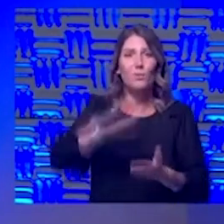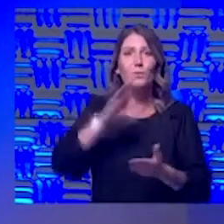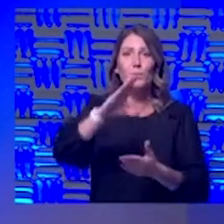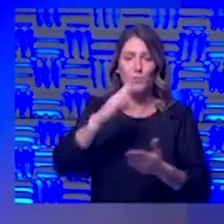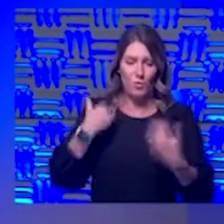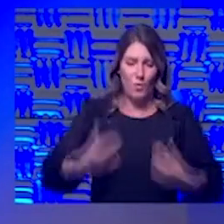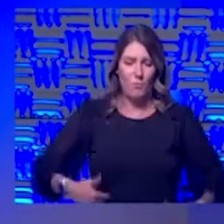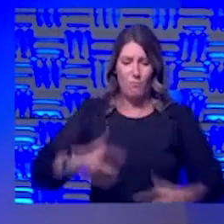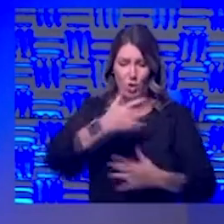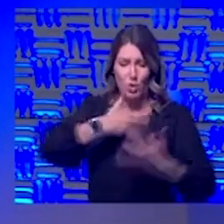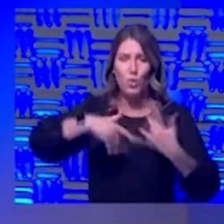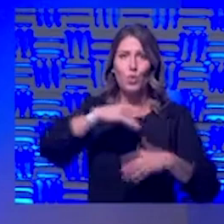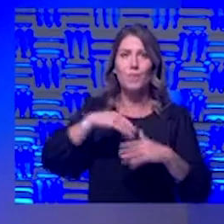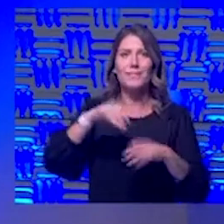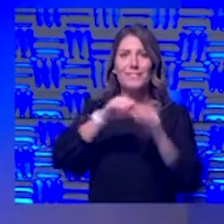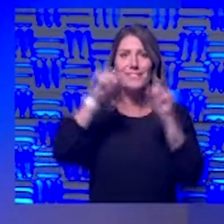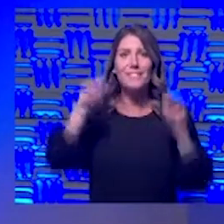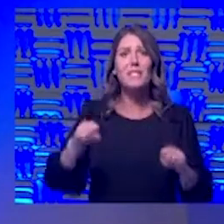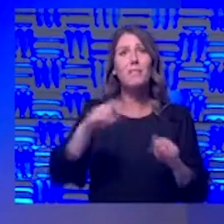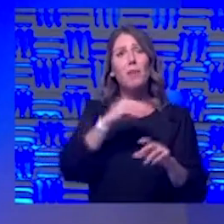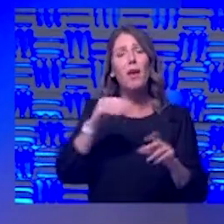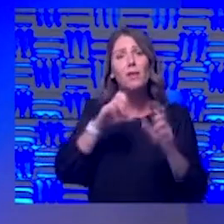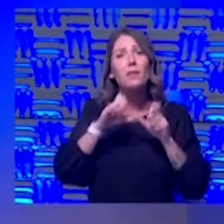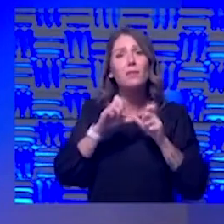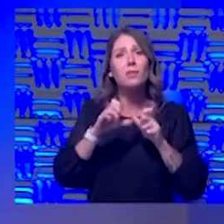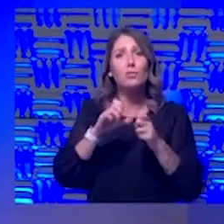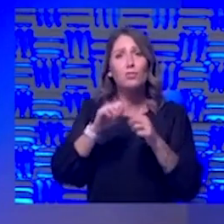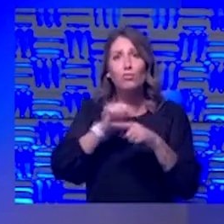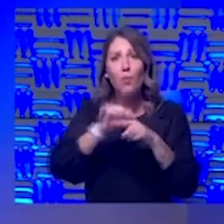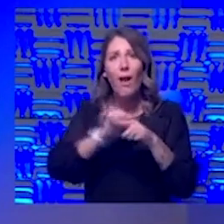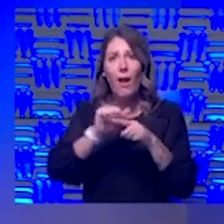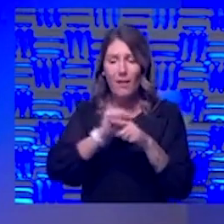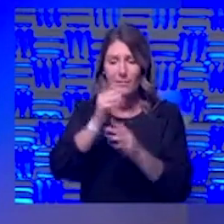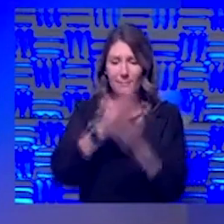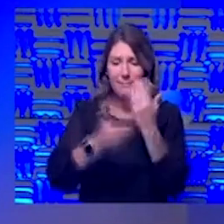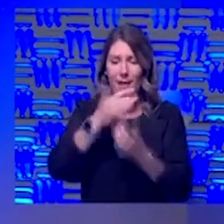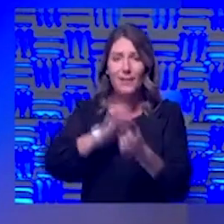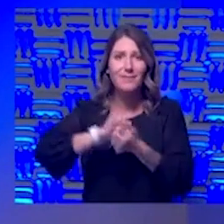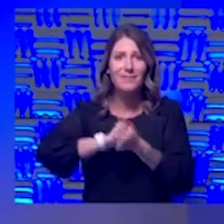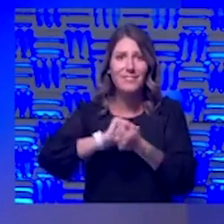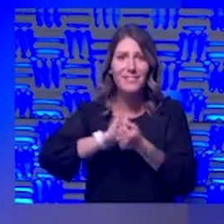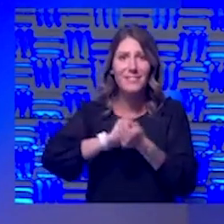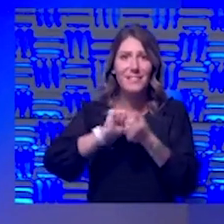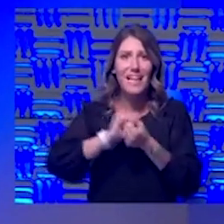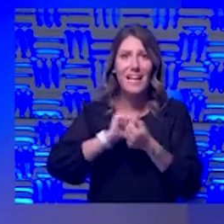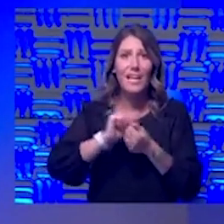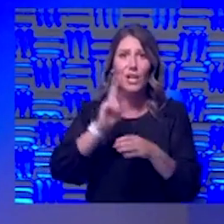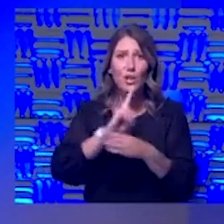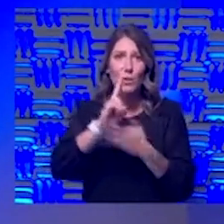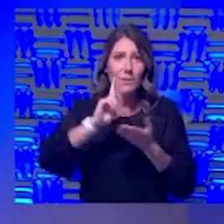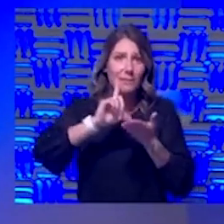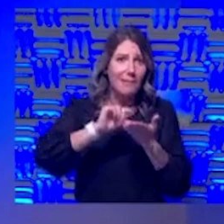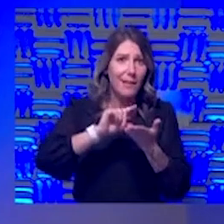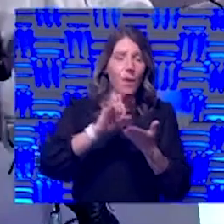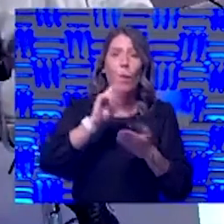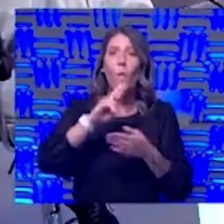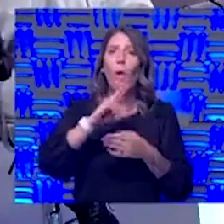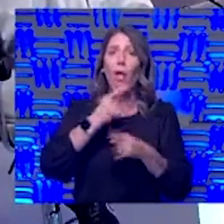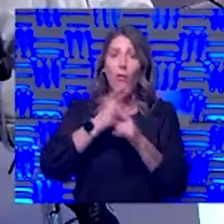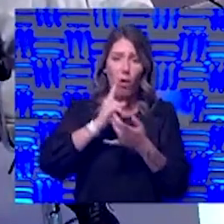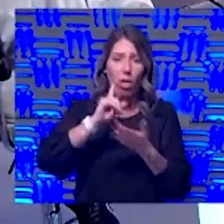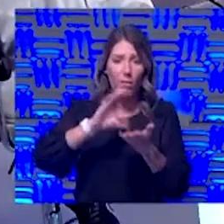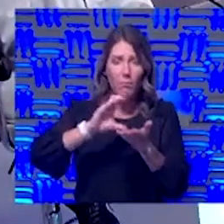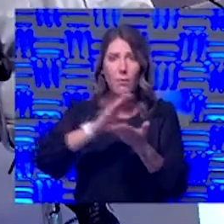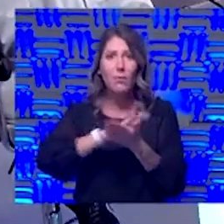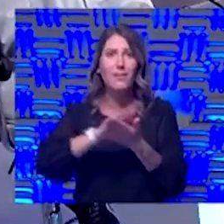hand hygiene. Continue to practice good hand hygiene because washing your hands frequently or doing alcohol sanitizer is not going to reduce your immune system. Yeah, I